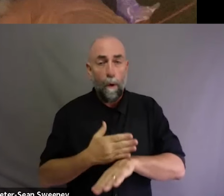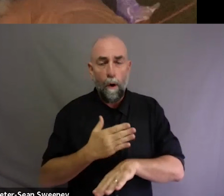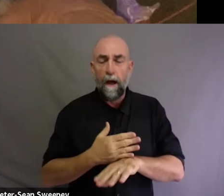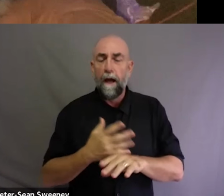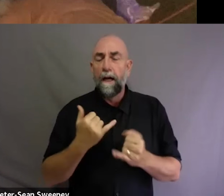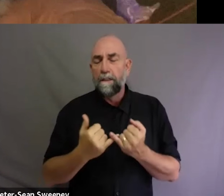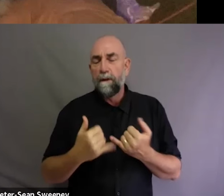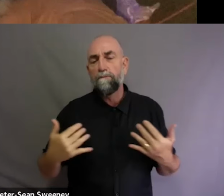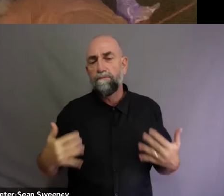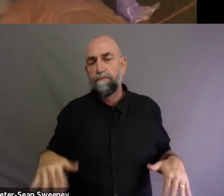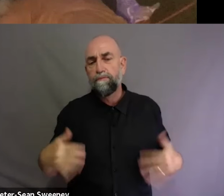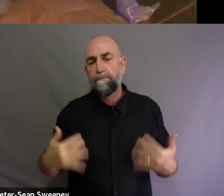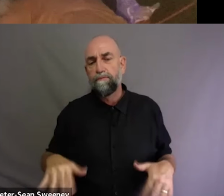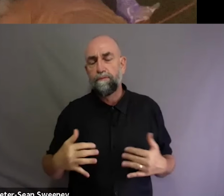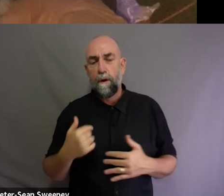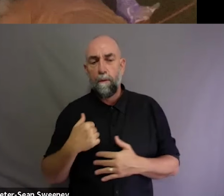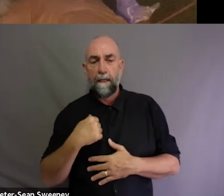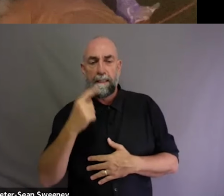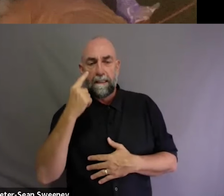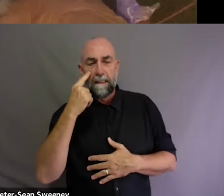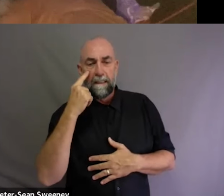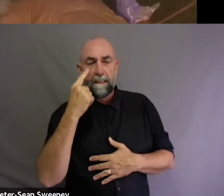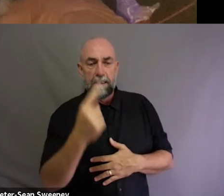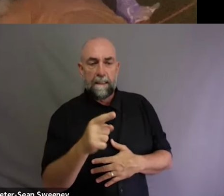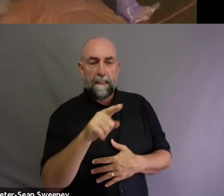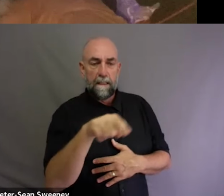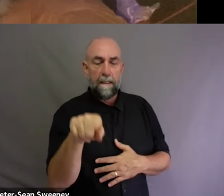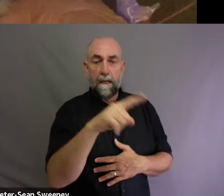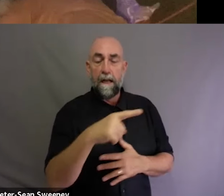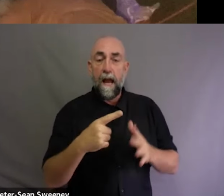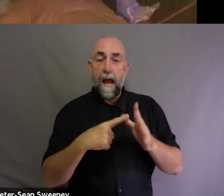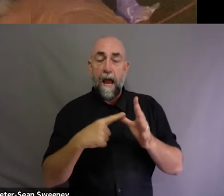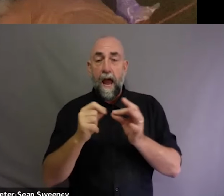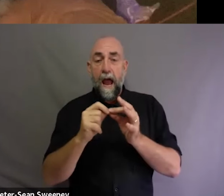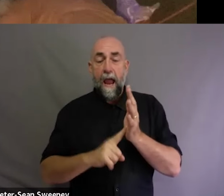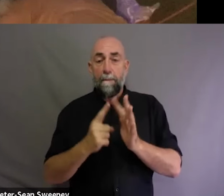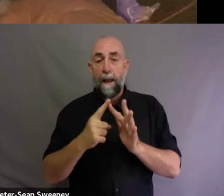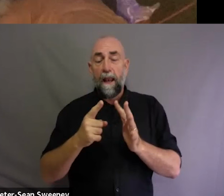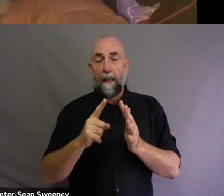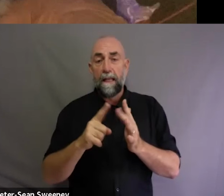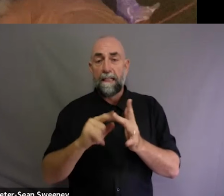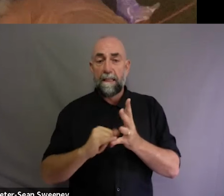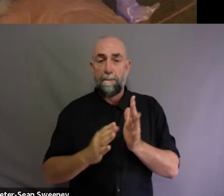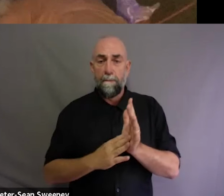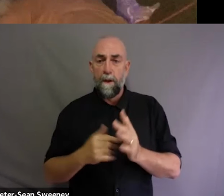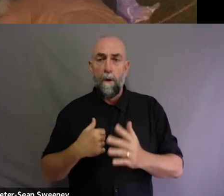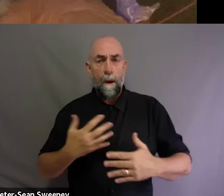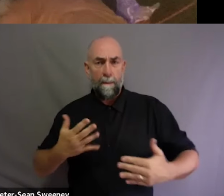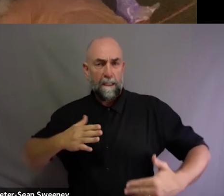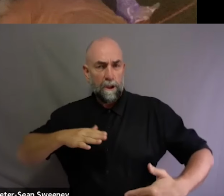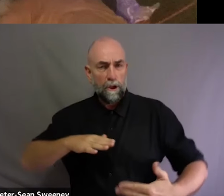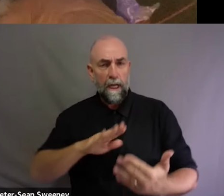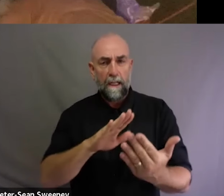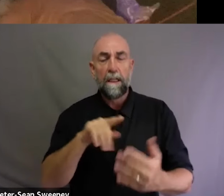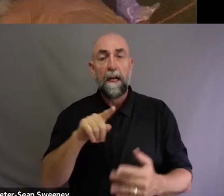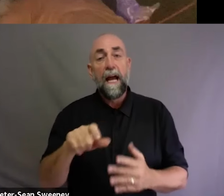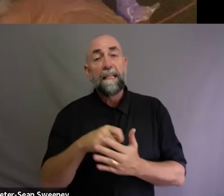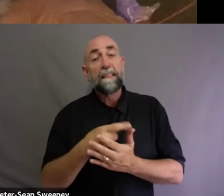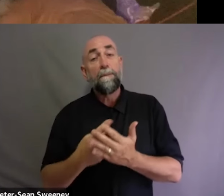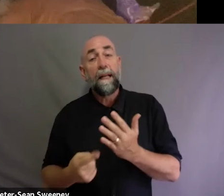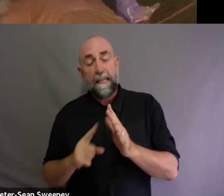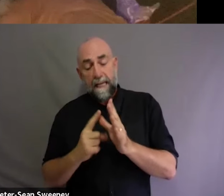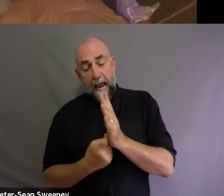Jennifer Eisenhower, Just Looking and Staring Back, Challenging Ableism Through Disability Performance, argues engagement with the disability arts movement is one way to shift the